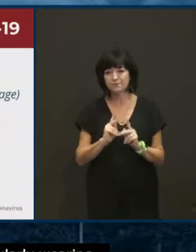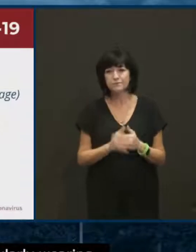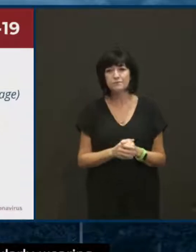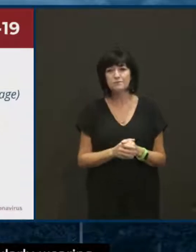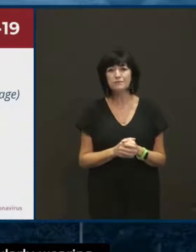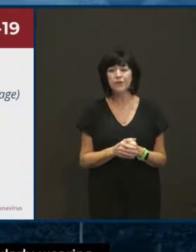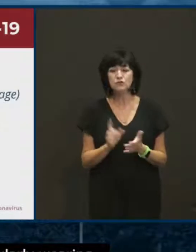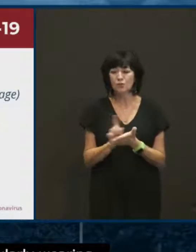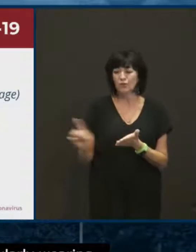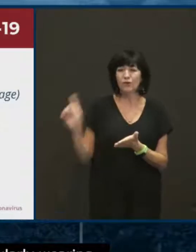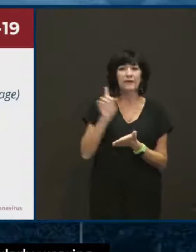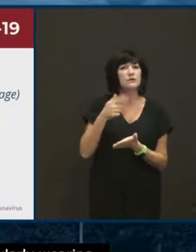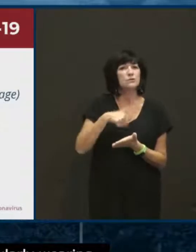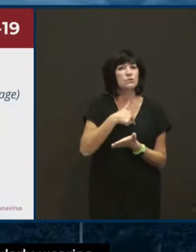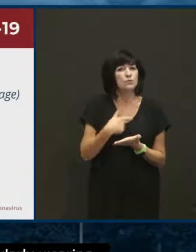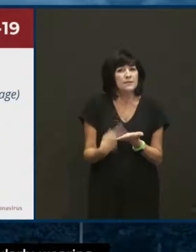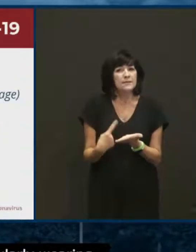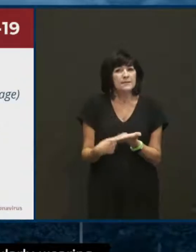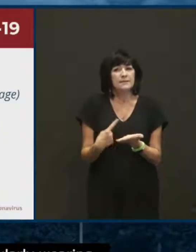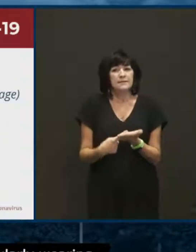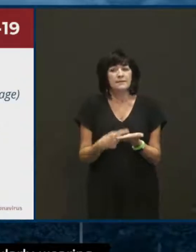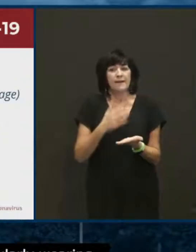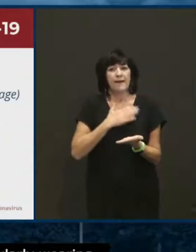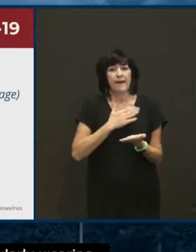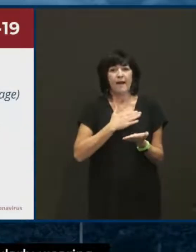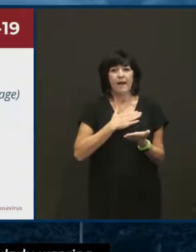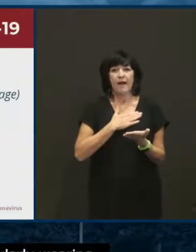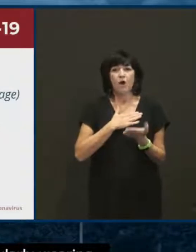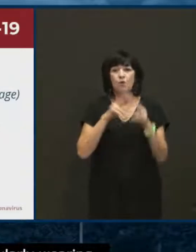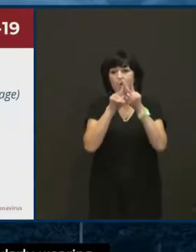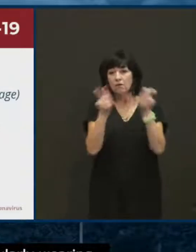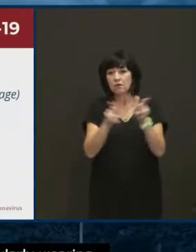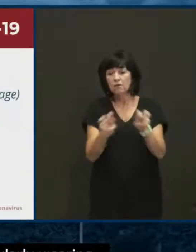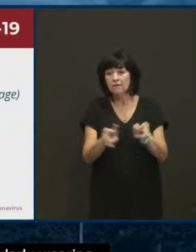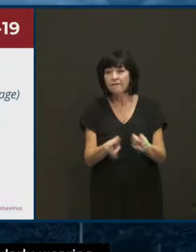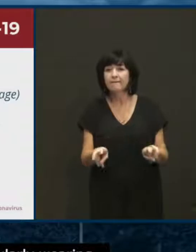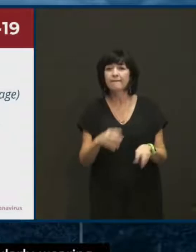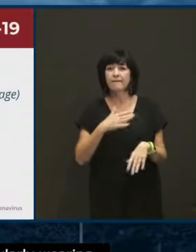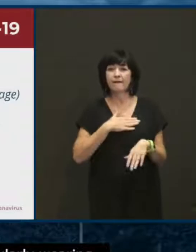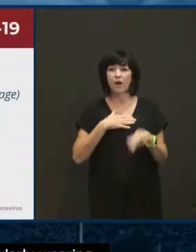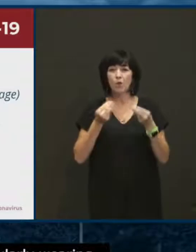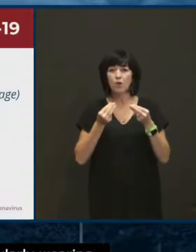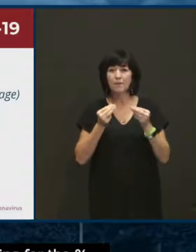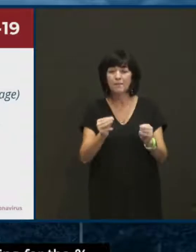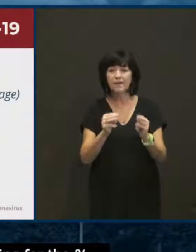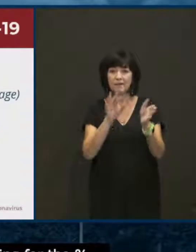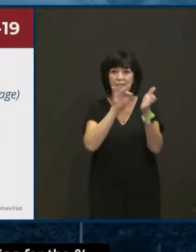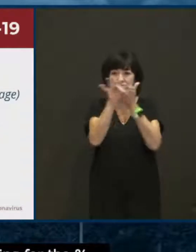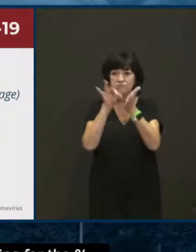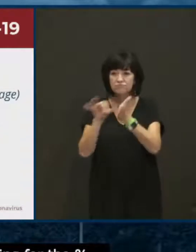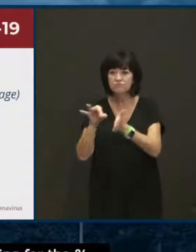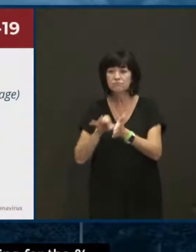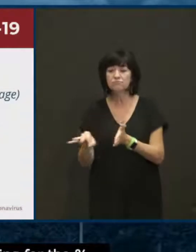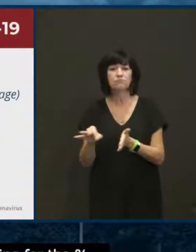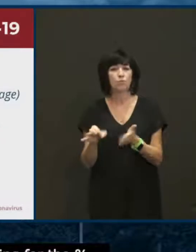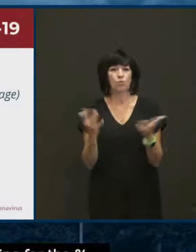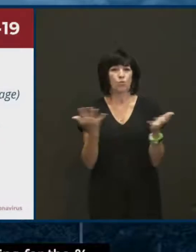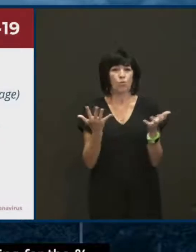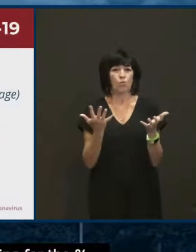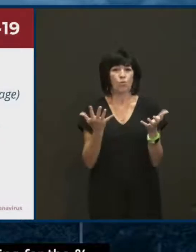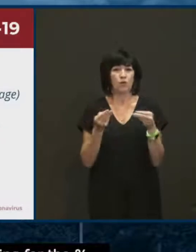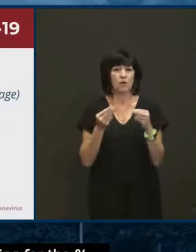for evaluating our percent positive, saying or illustrating that